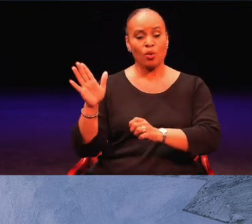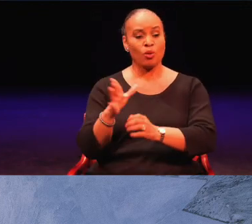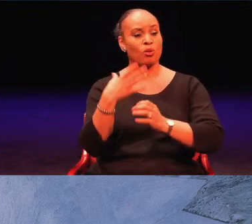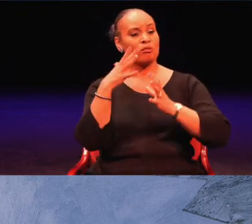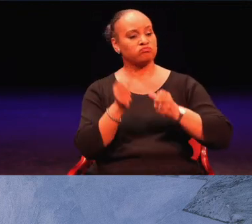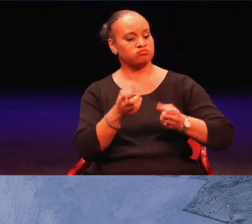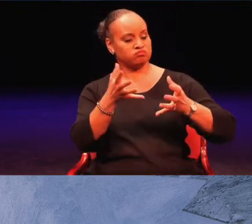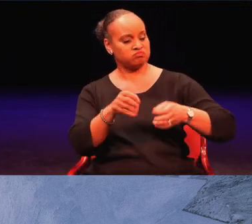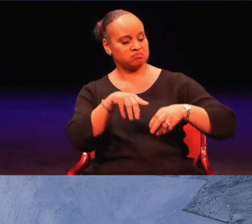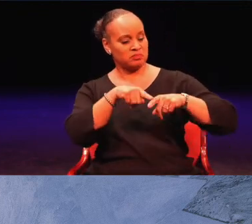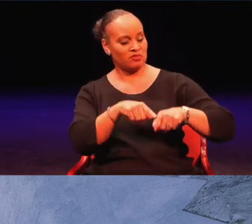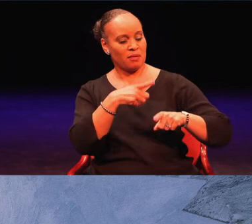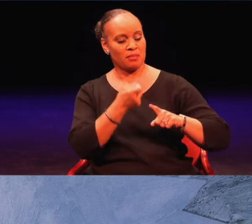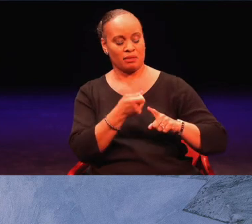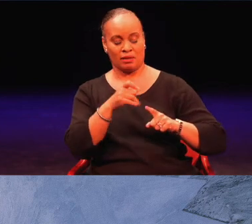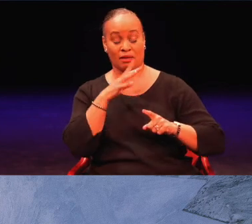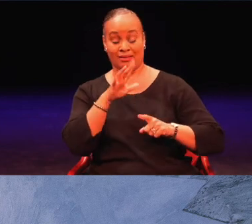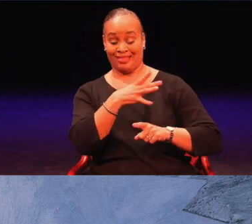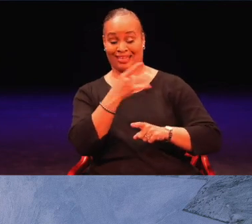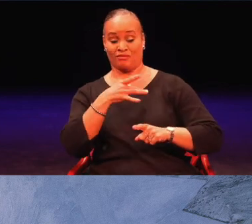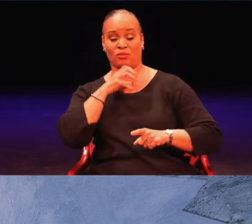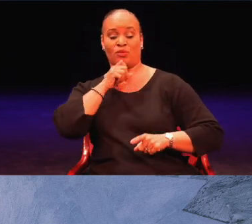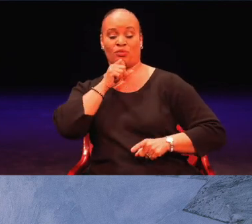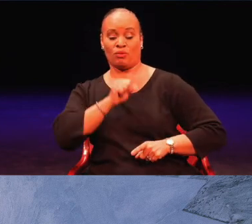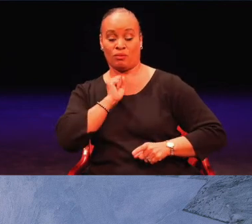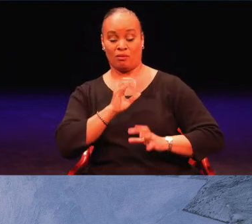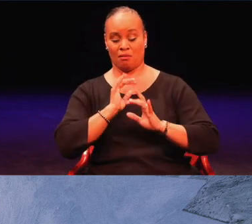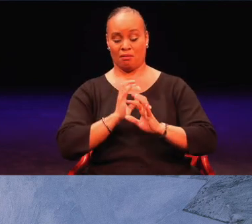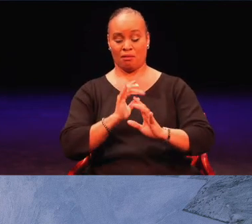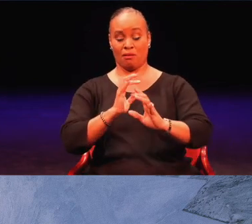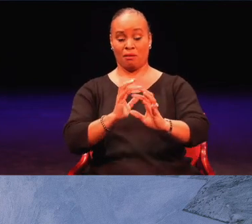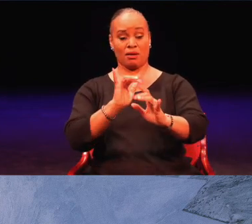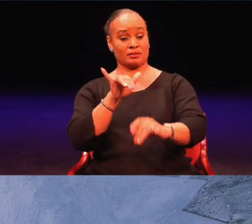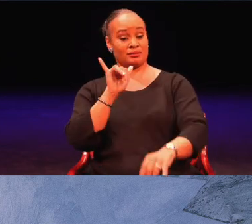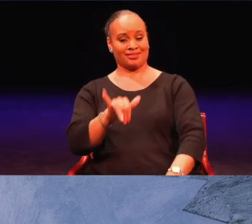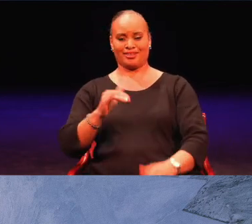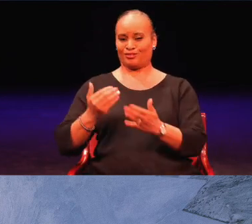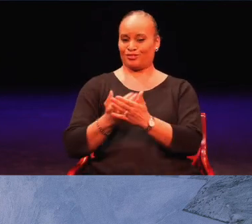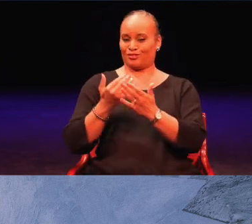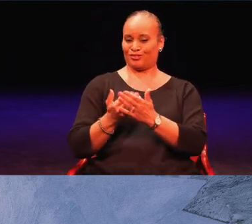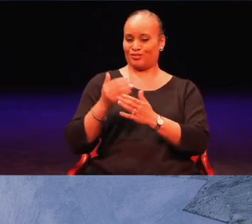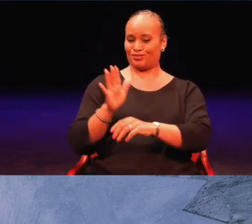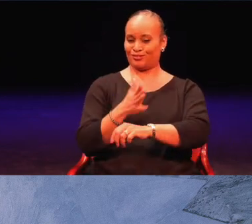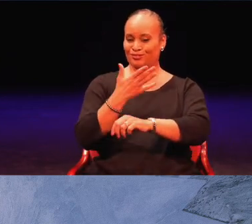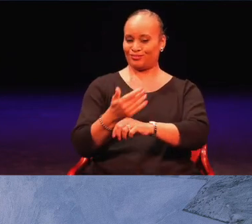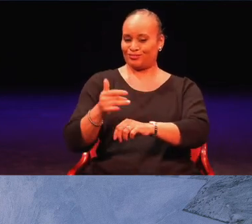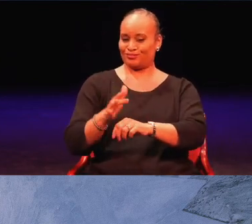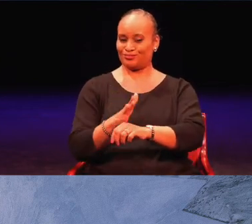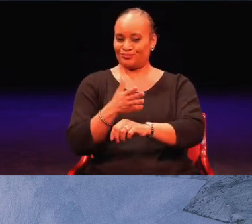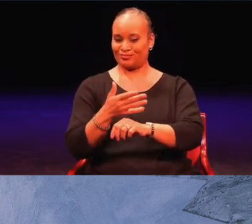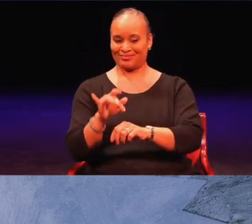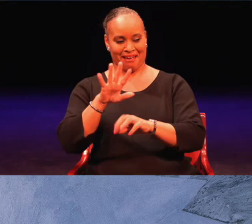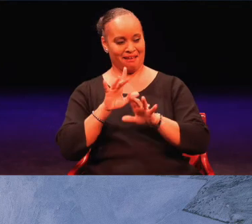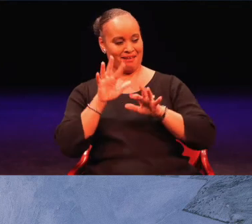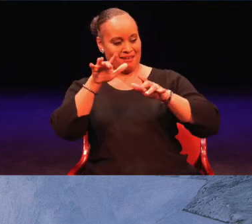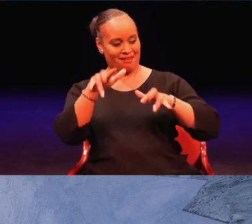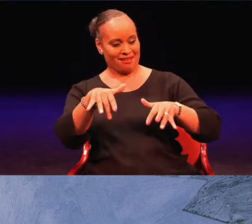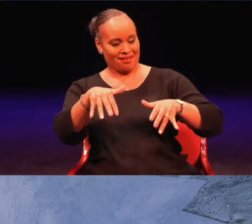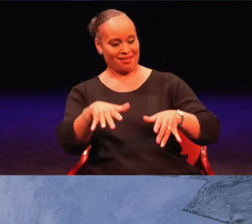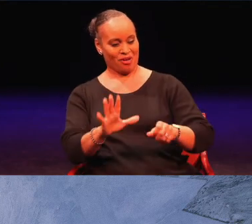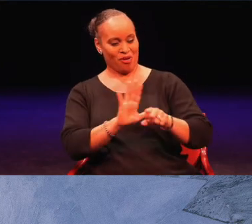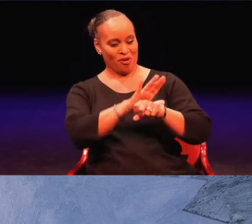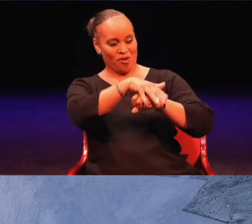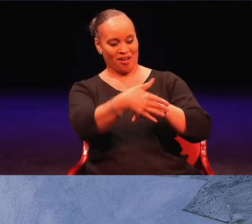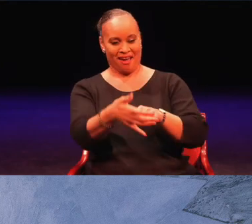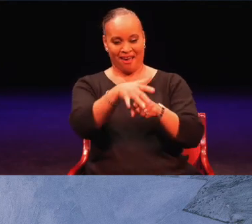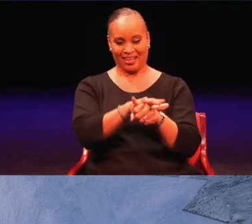ancient clarinet. A new sound, ruckus and sassy, cascading over the asphalt village,